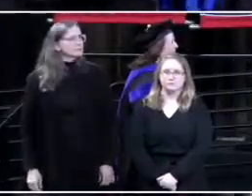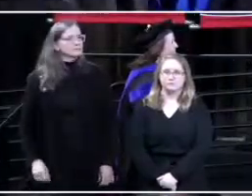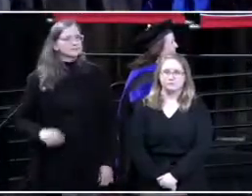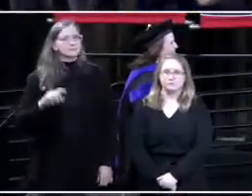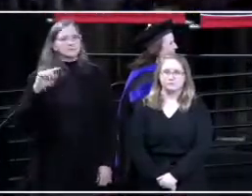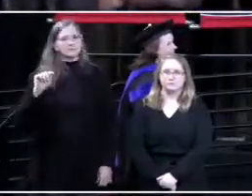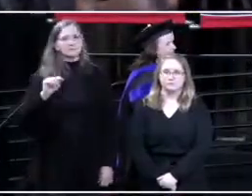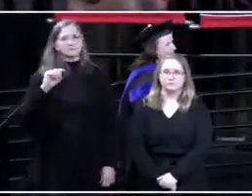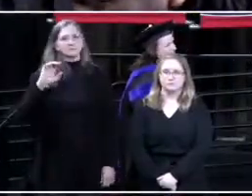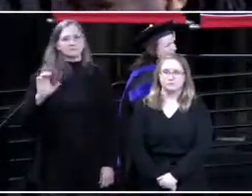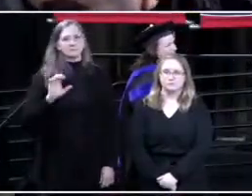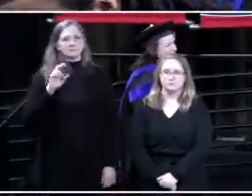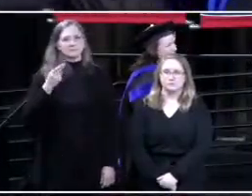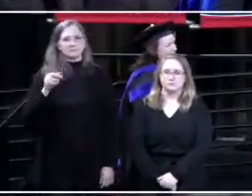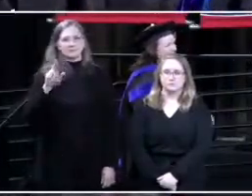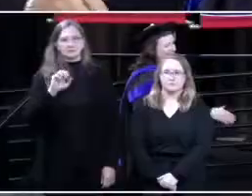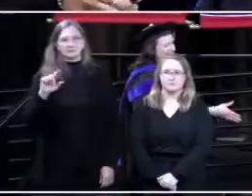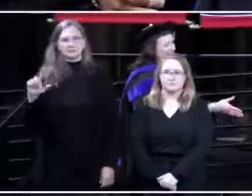Trey Christian Harrell.